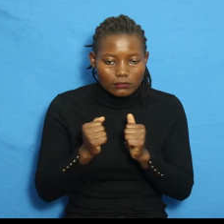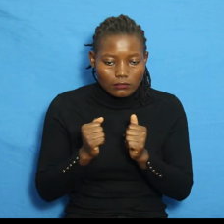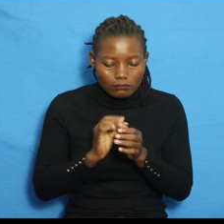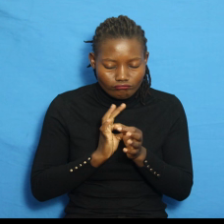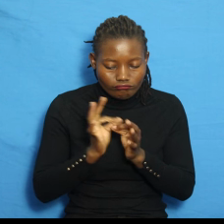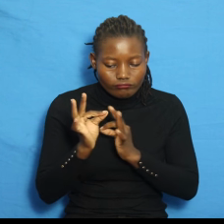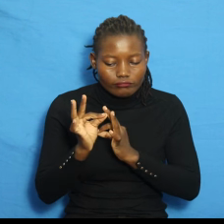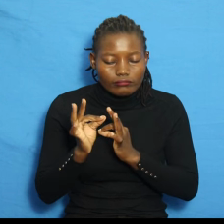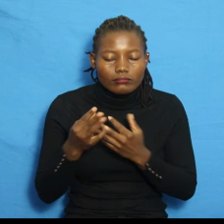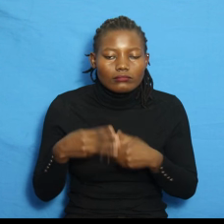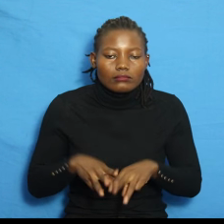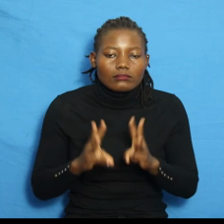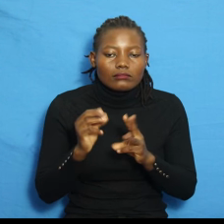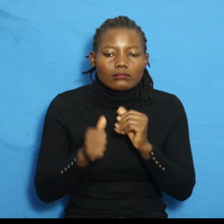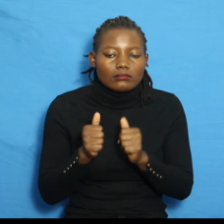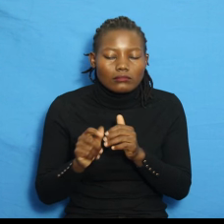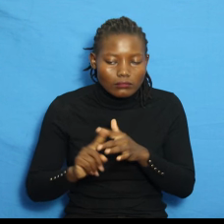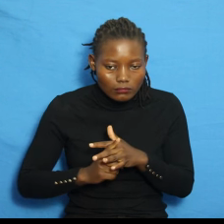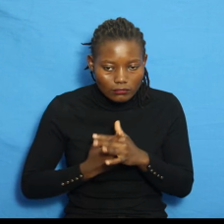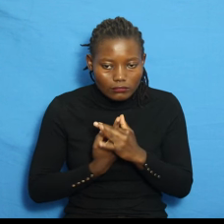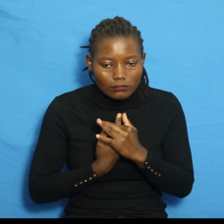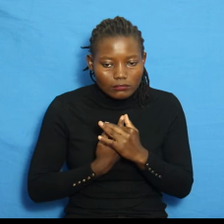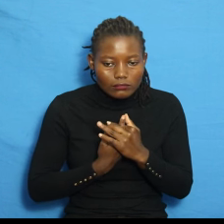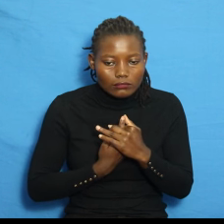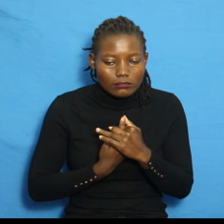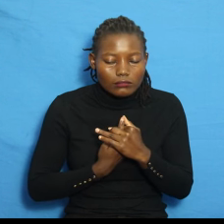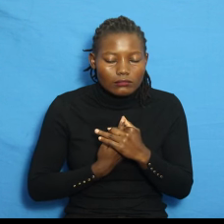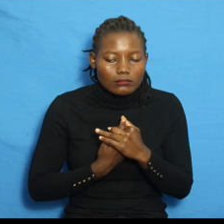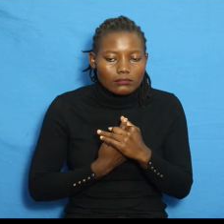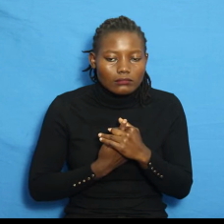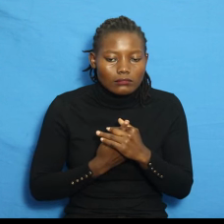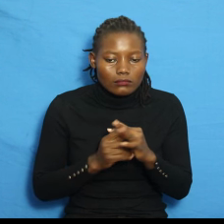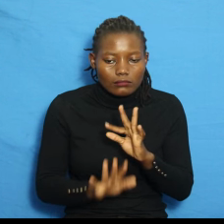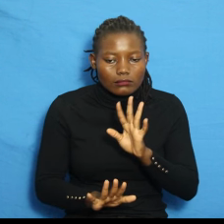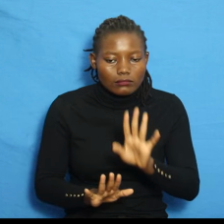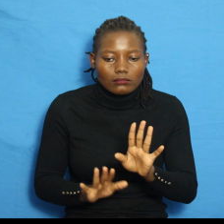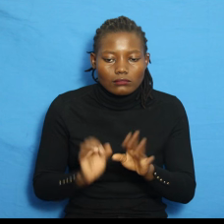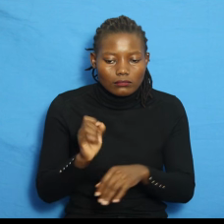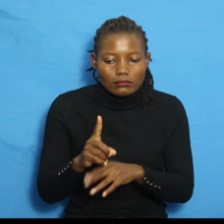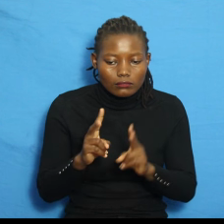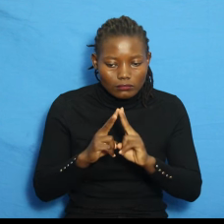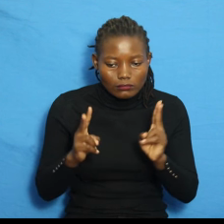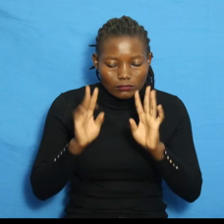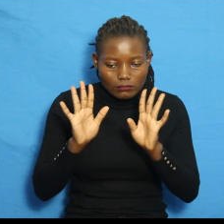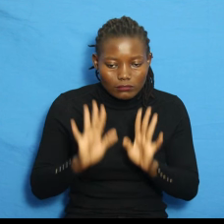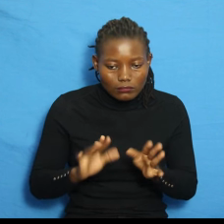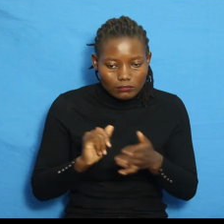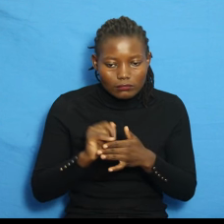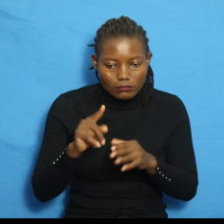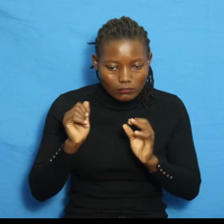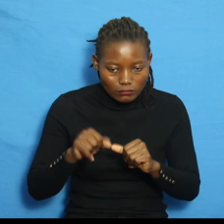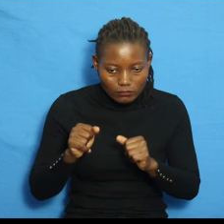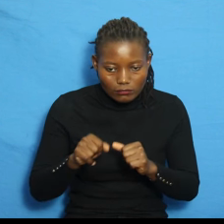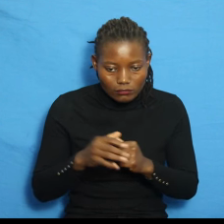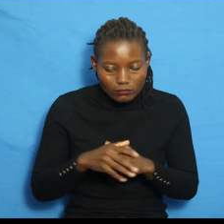starts in the sprints, then the way that the starting block is aligned should be very,